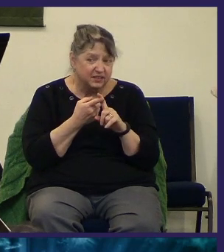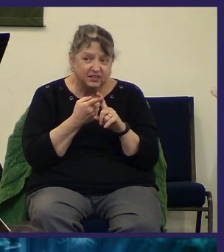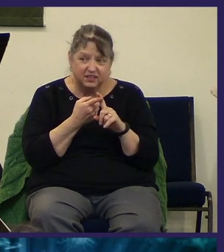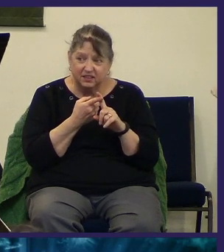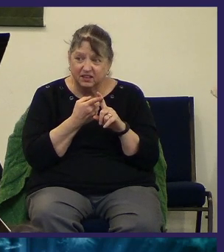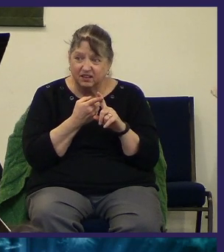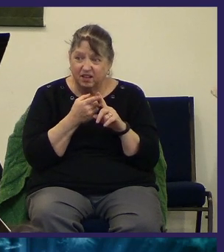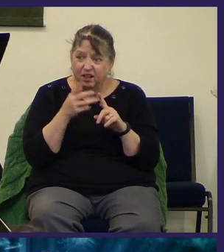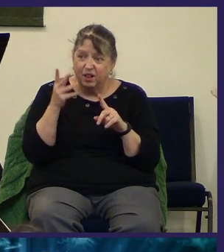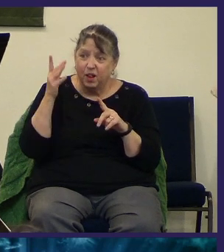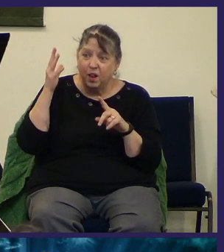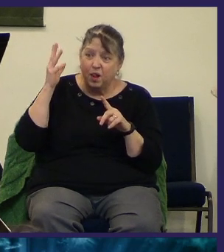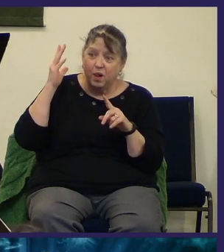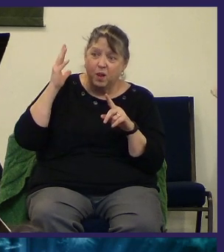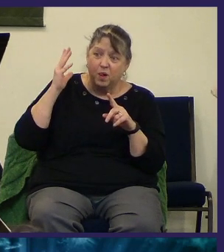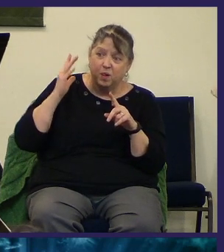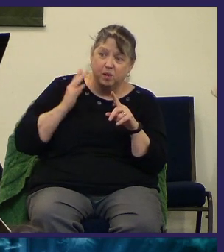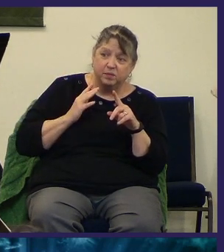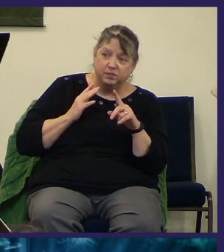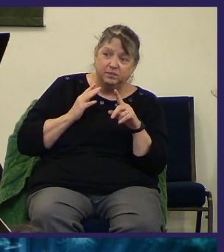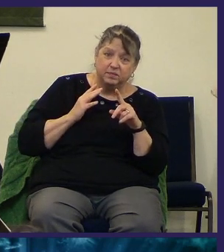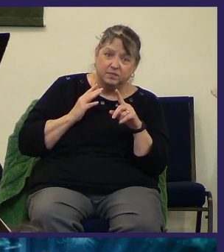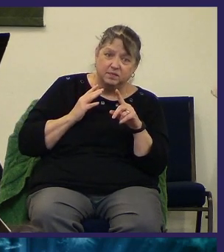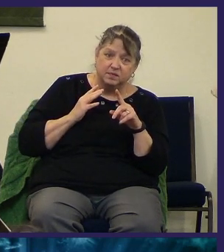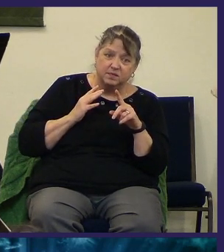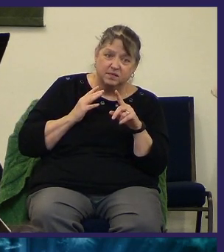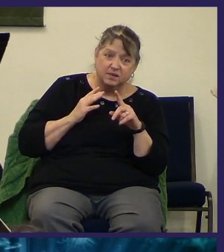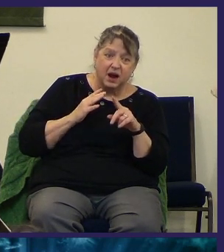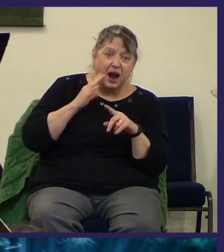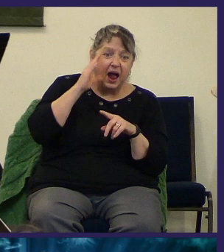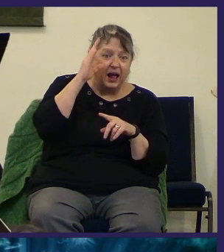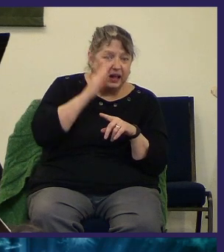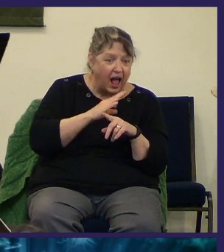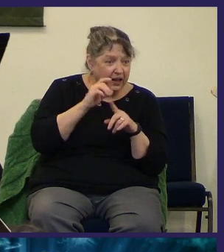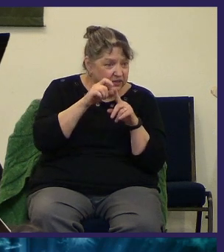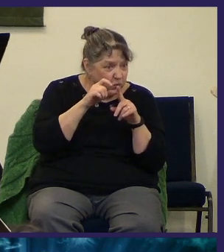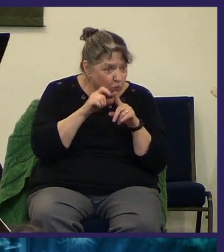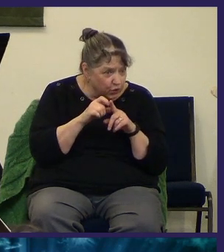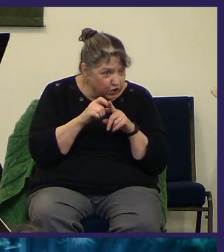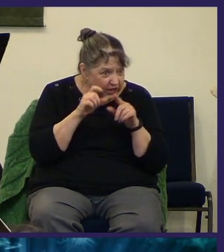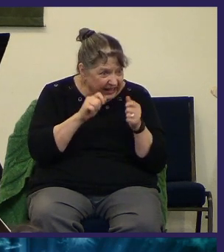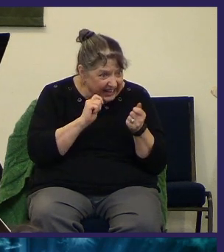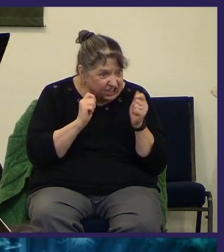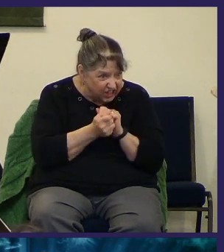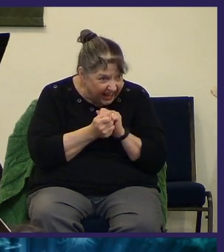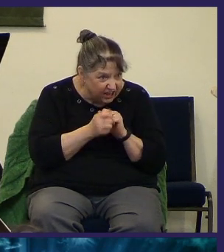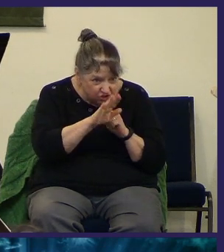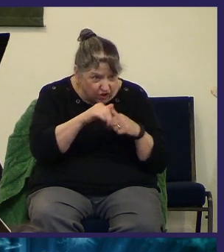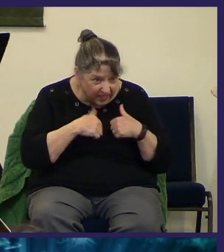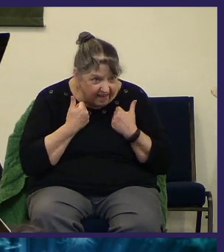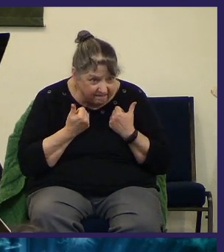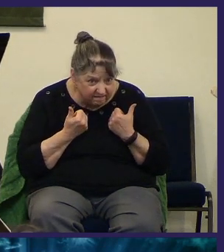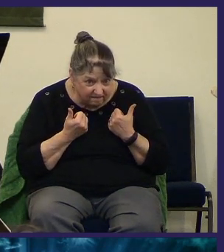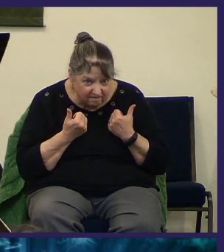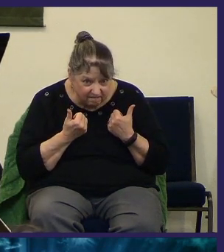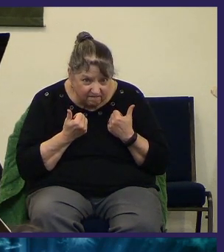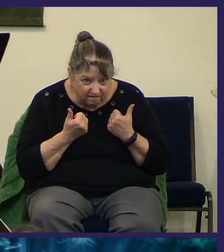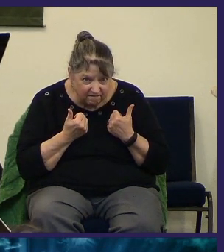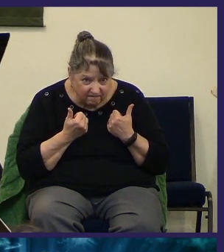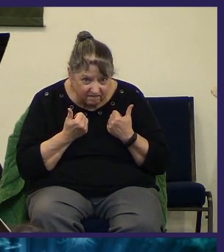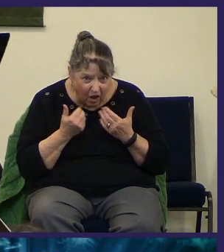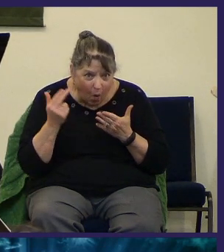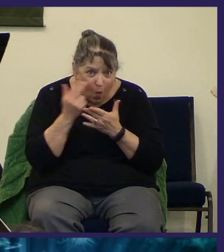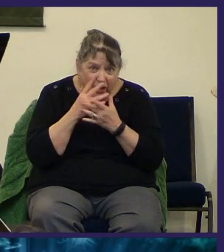ago and it's god's word is life-changing isn't it when the holy spirit overtakes you